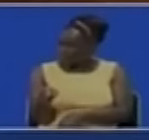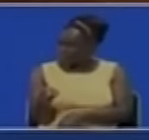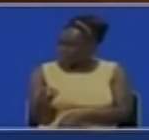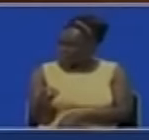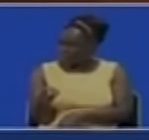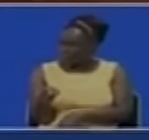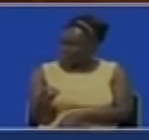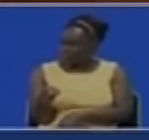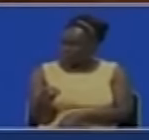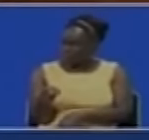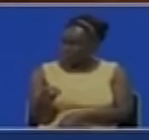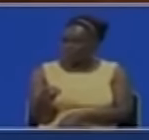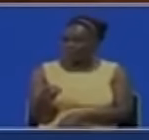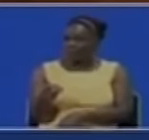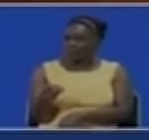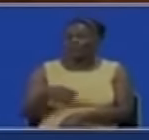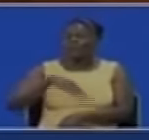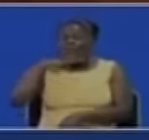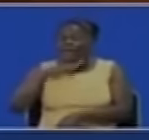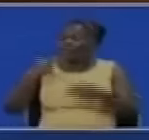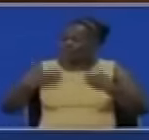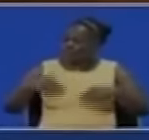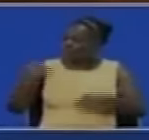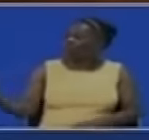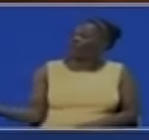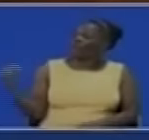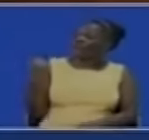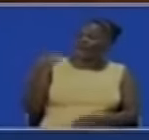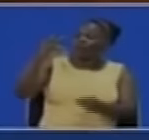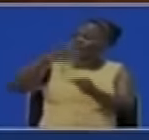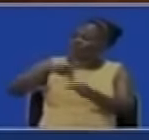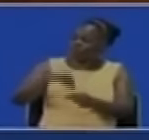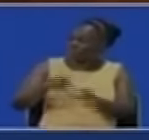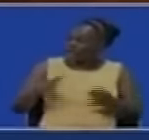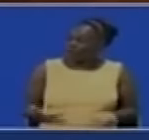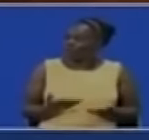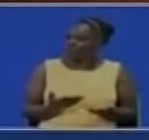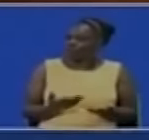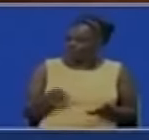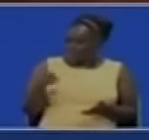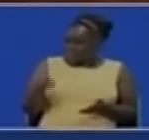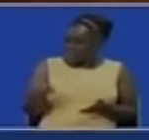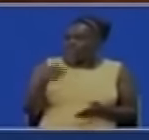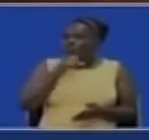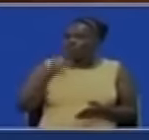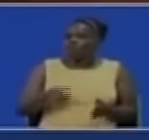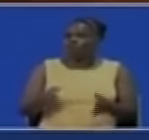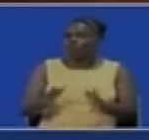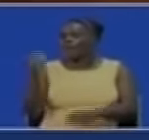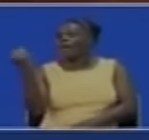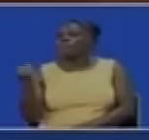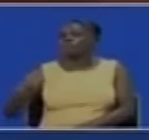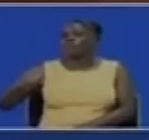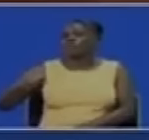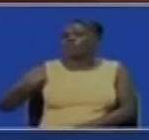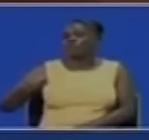entry, so that dead voters are not so suddenly voting. This is where the manual system has been abused. So